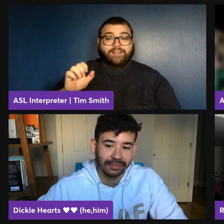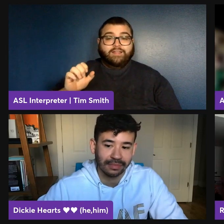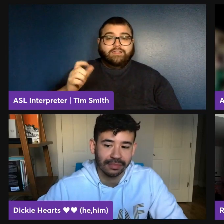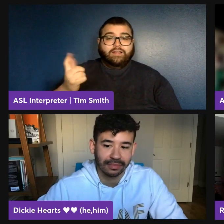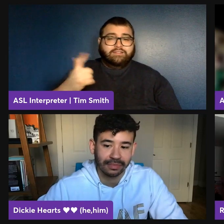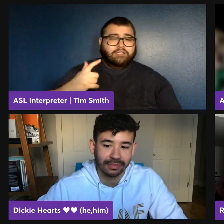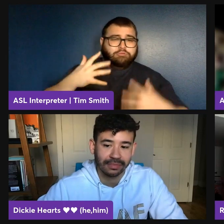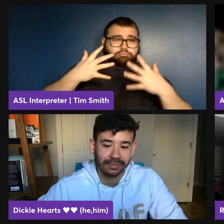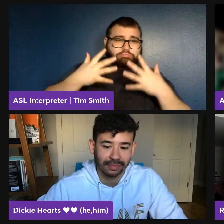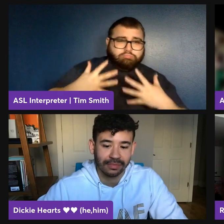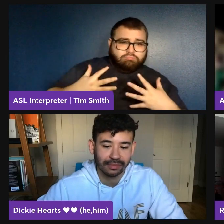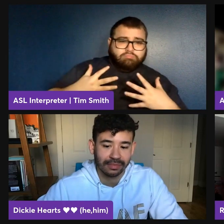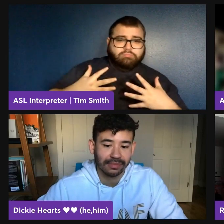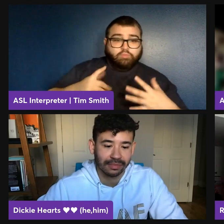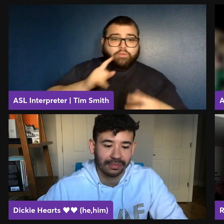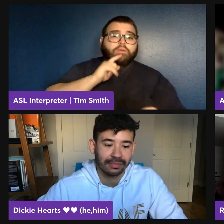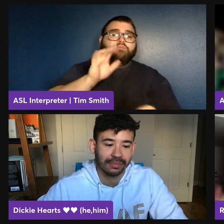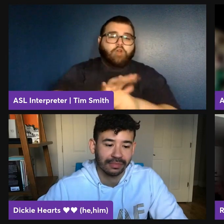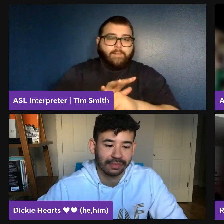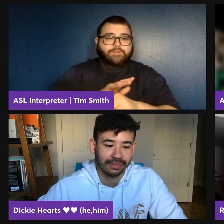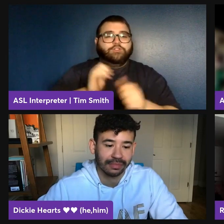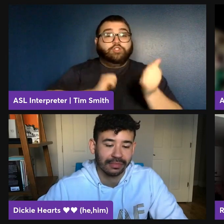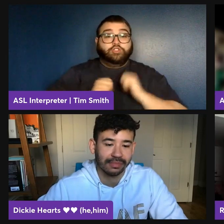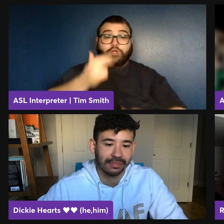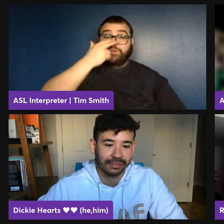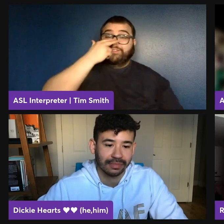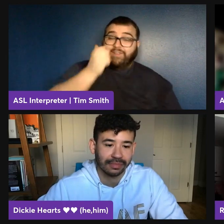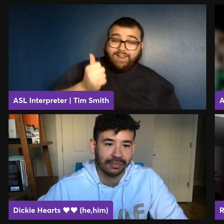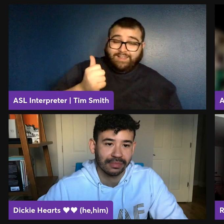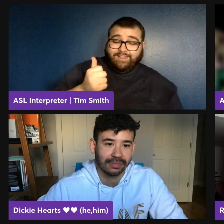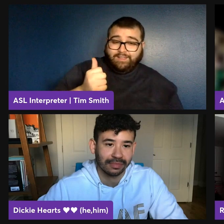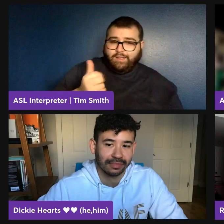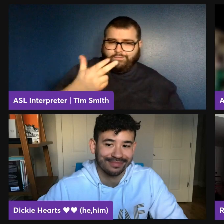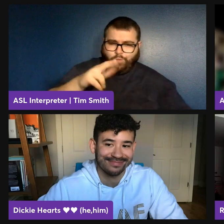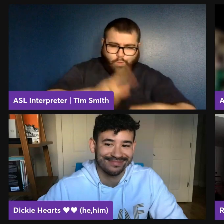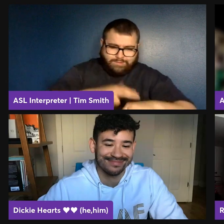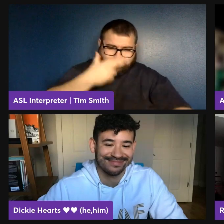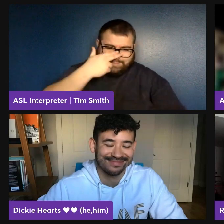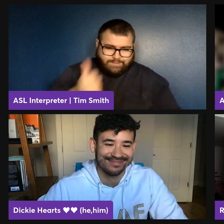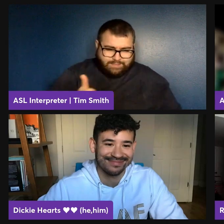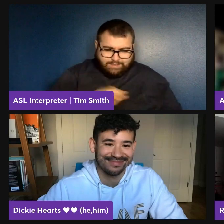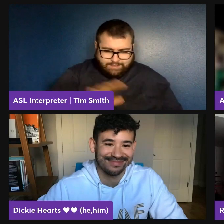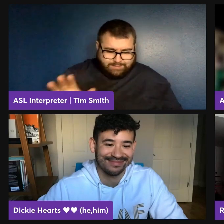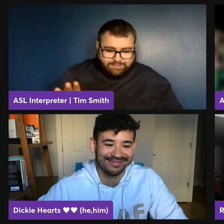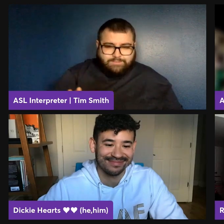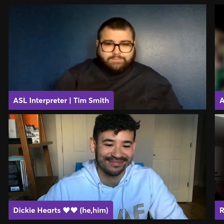somber and sad. We promise that the show is funny. Of course it is funny. But I think for both